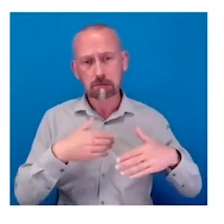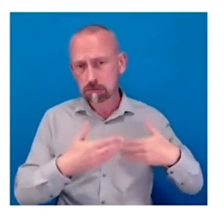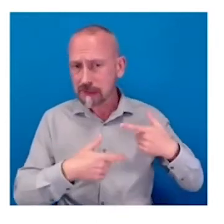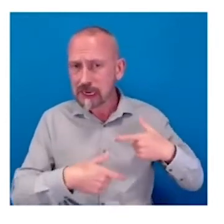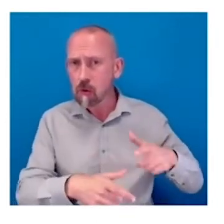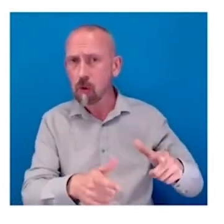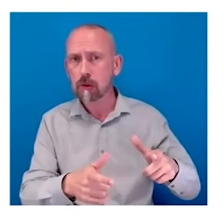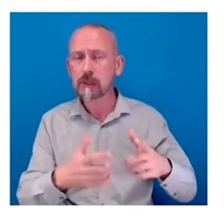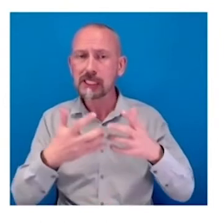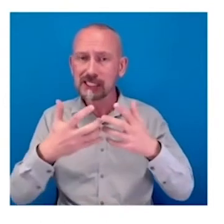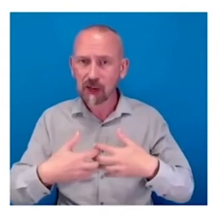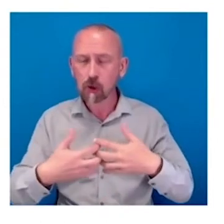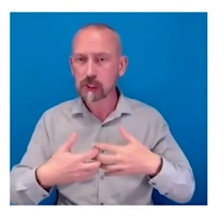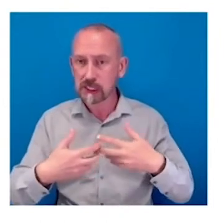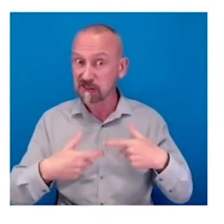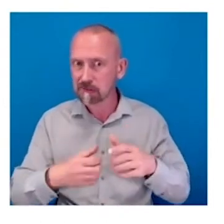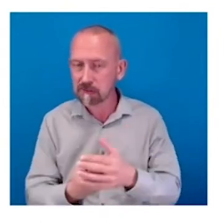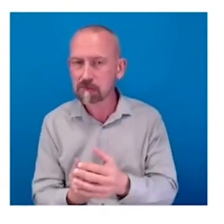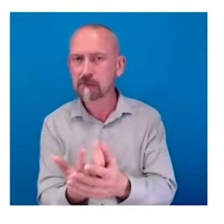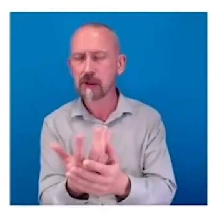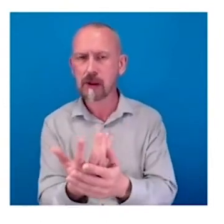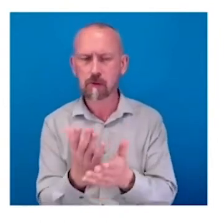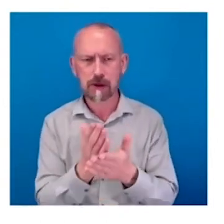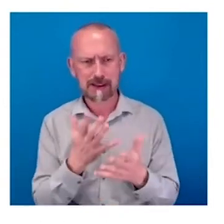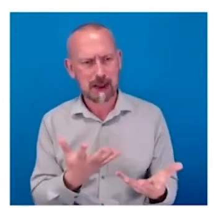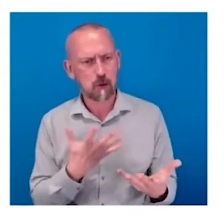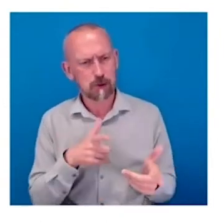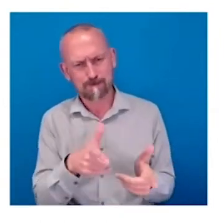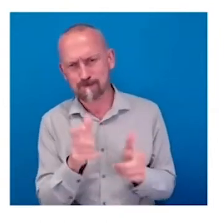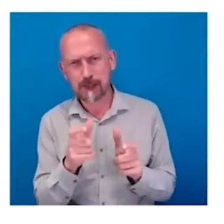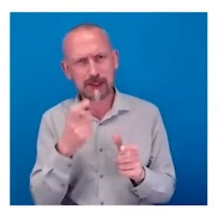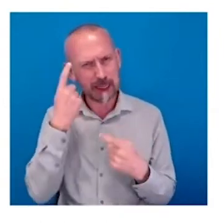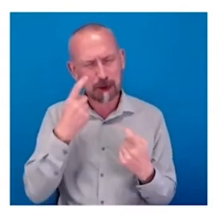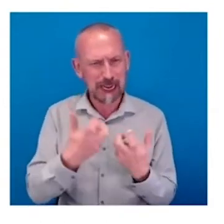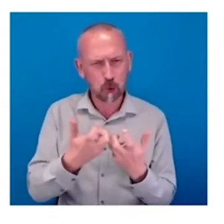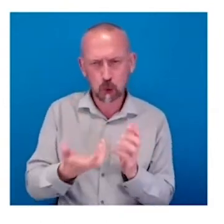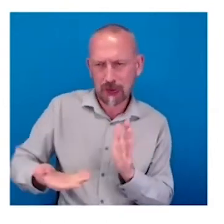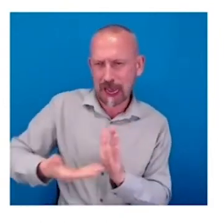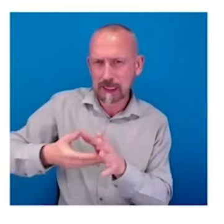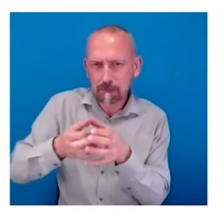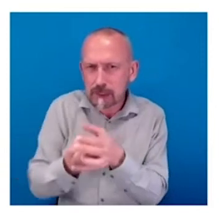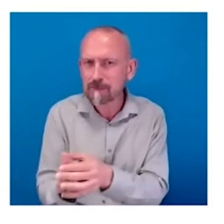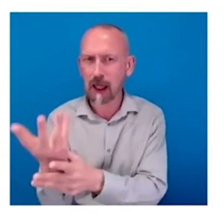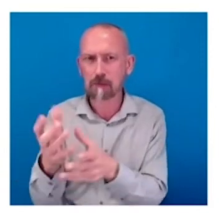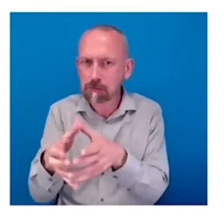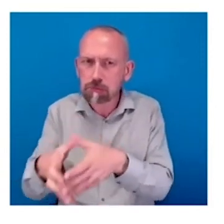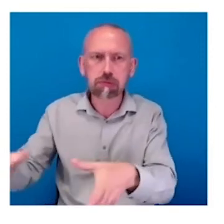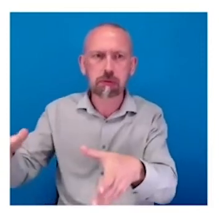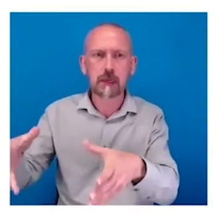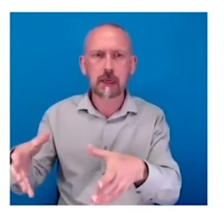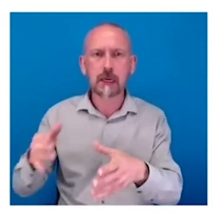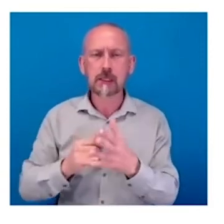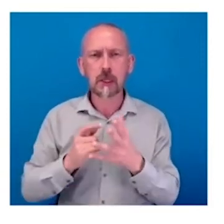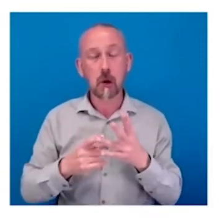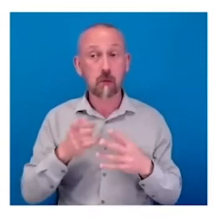can take this technology and extend it in useful, interesting, and meaningful ways. So we're always looking at ways that we can refine this